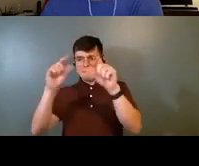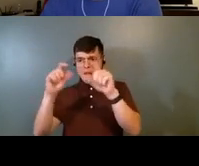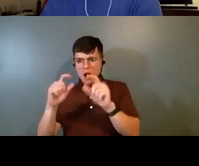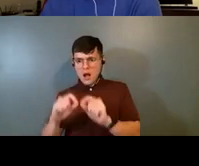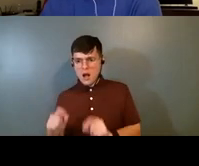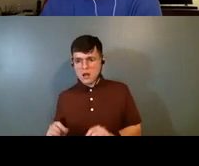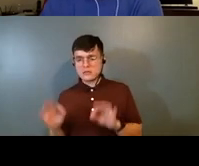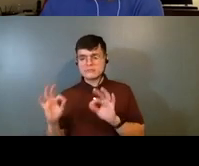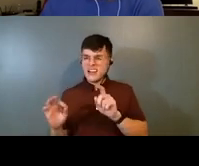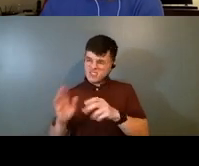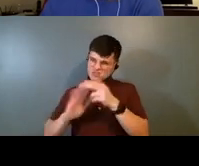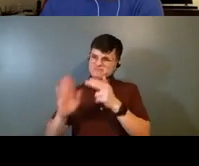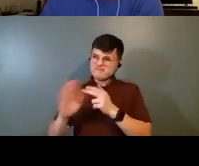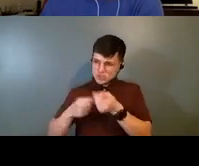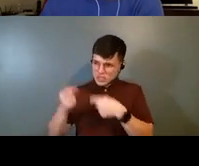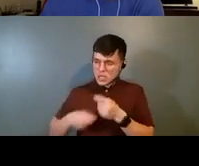There's the